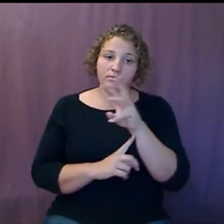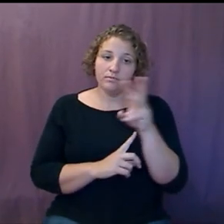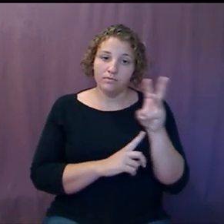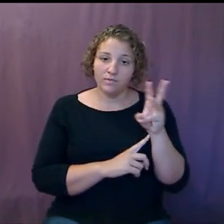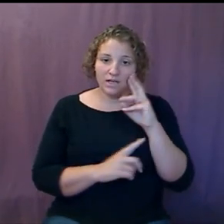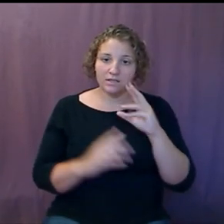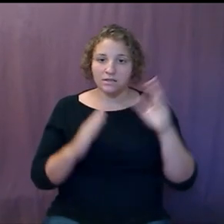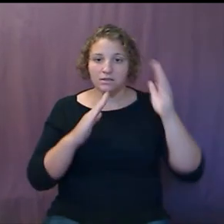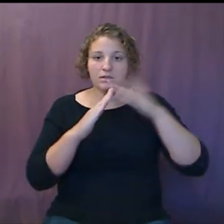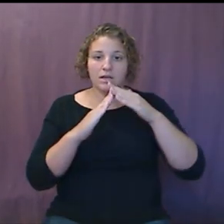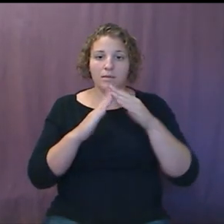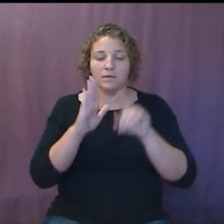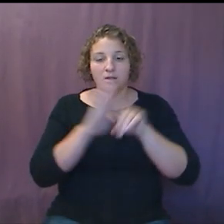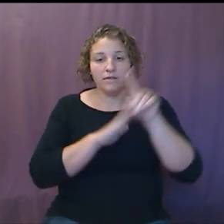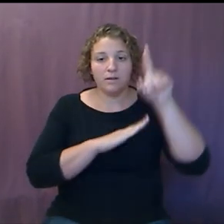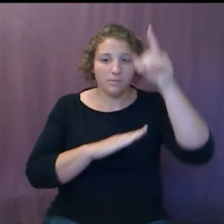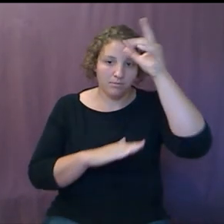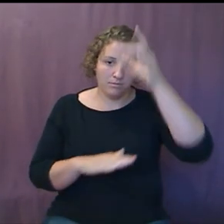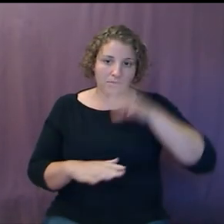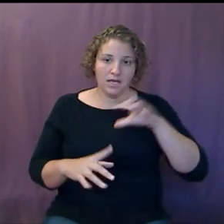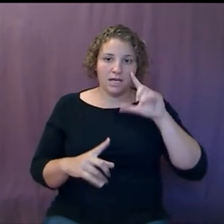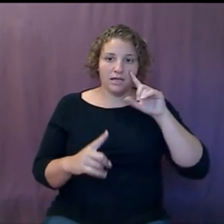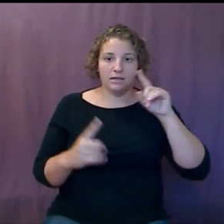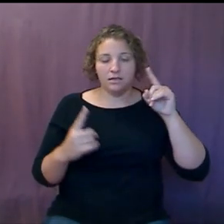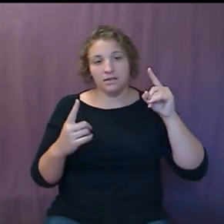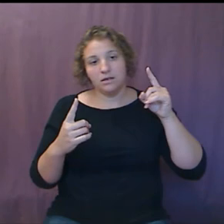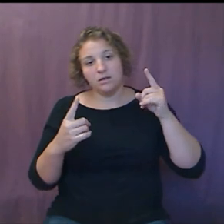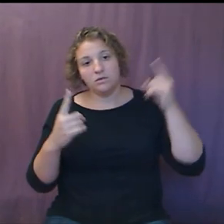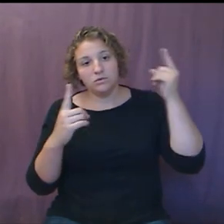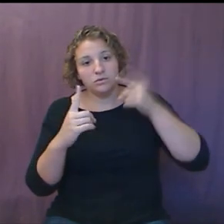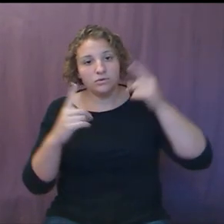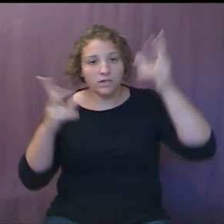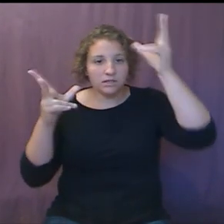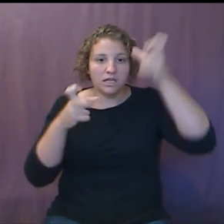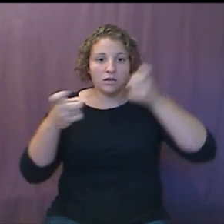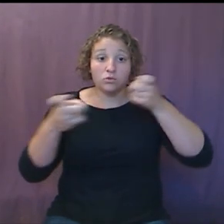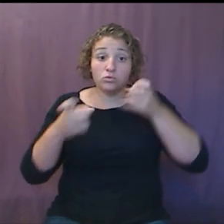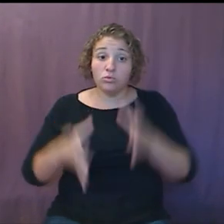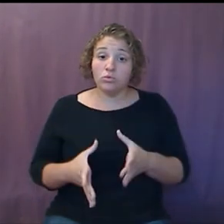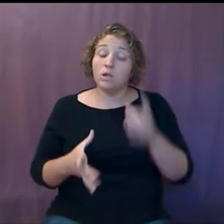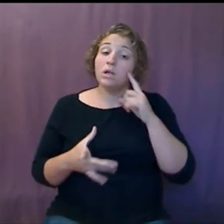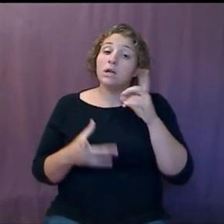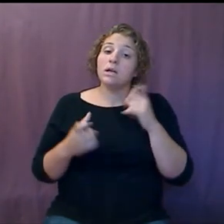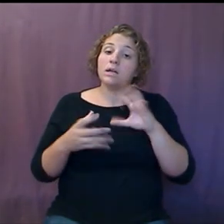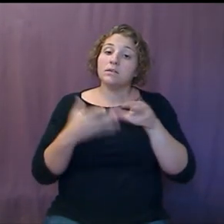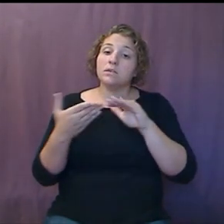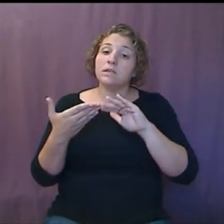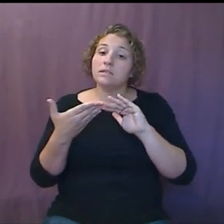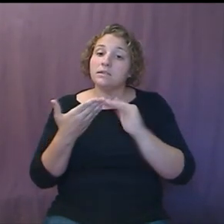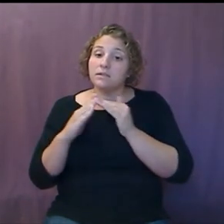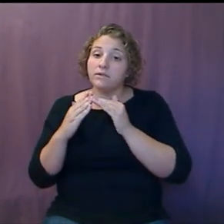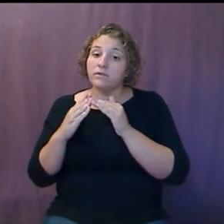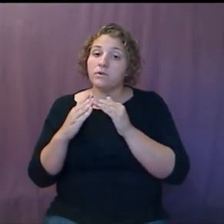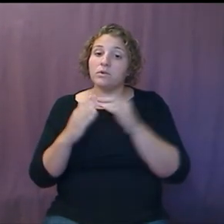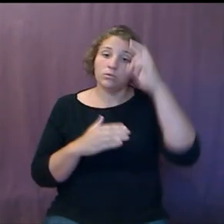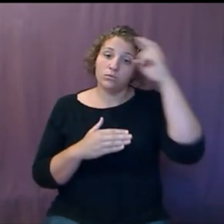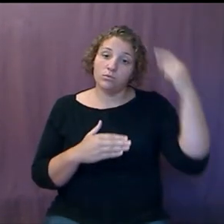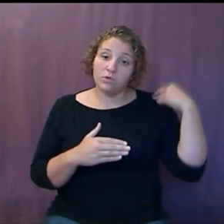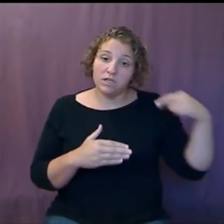highest development of man under direct satanic control is the combination of civil religious and political power